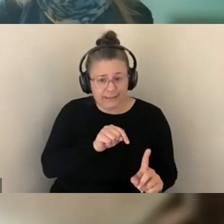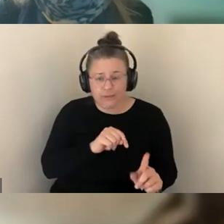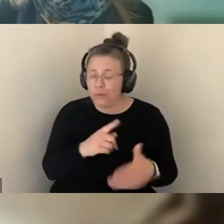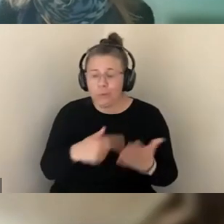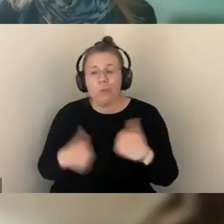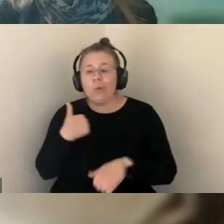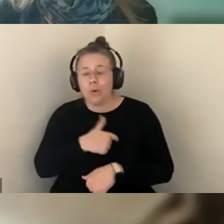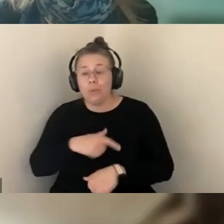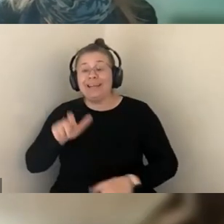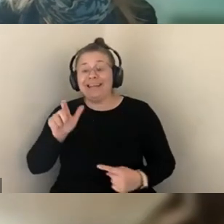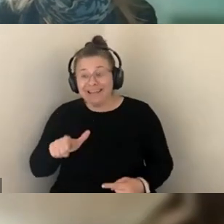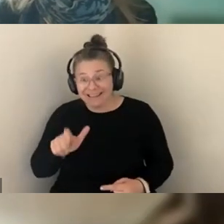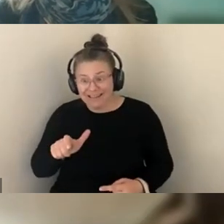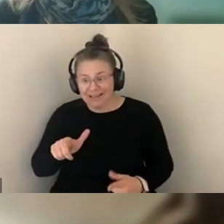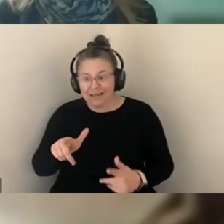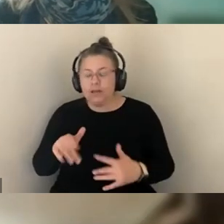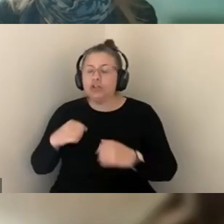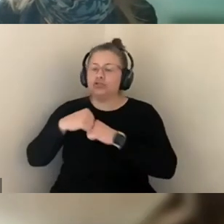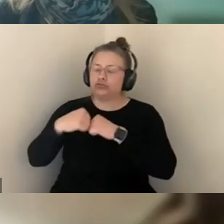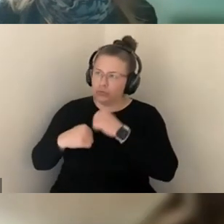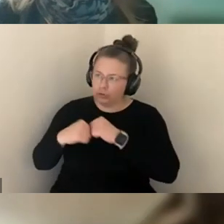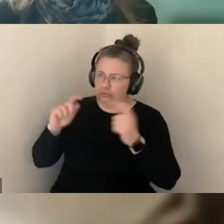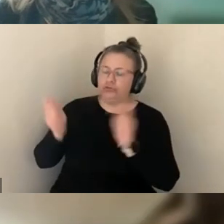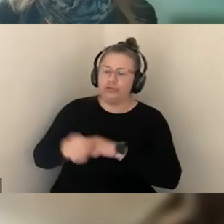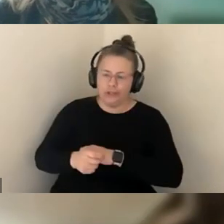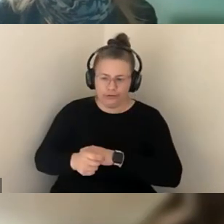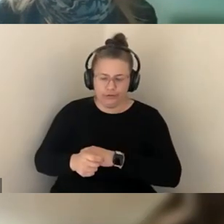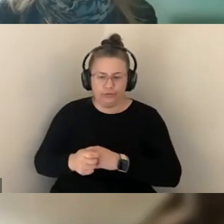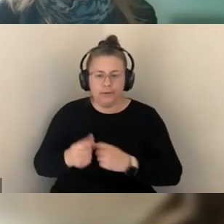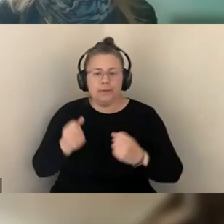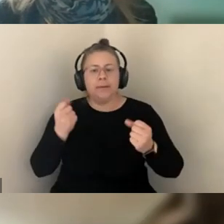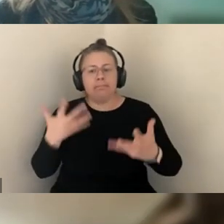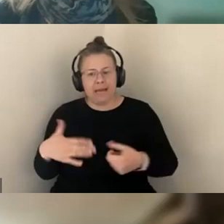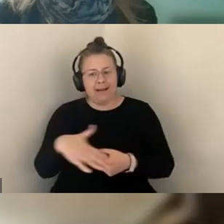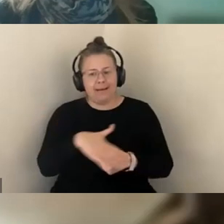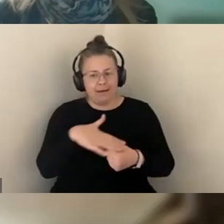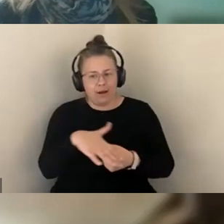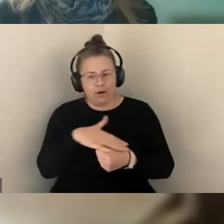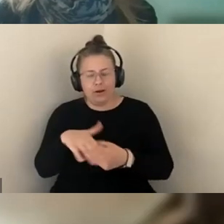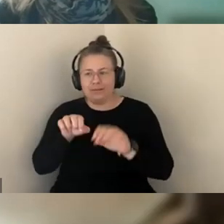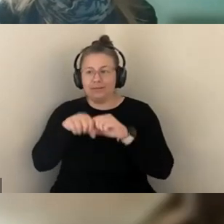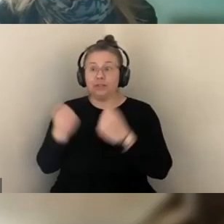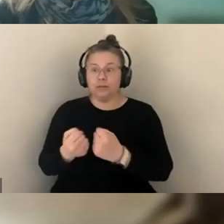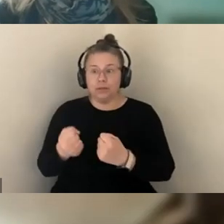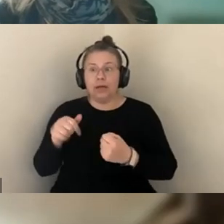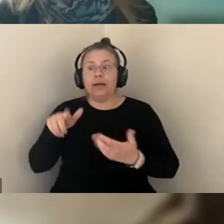changes in many aspects of society in order to make disability less